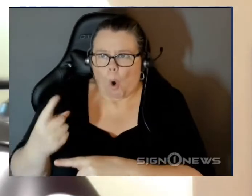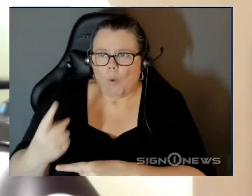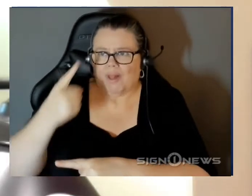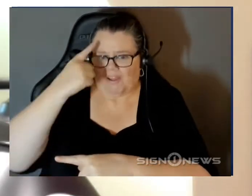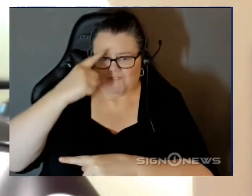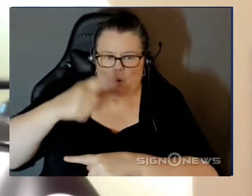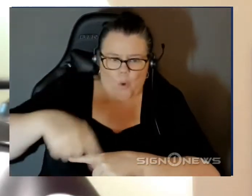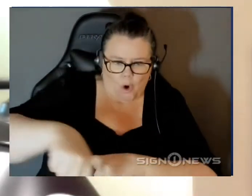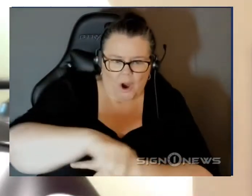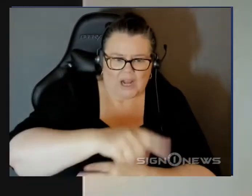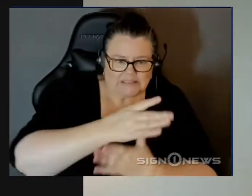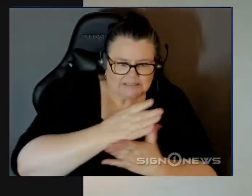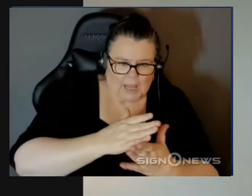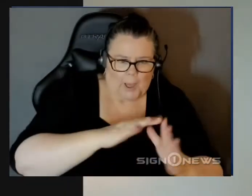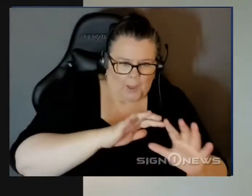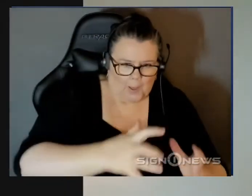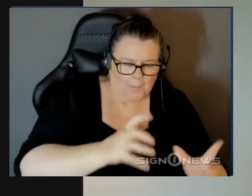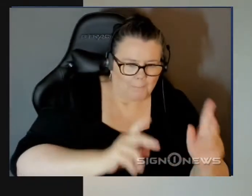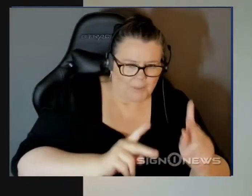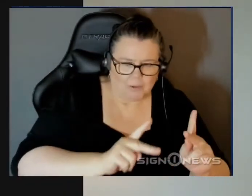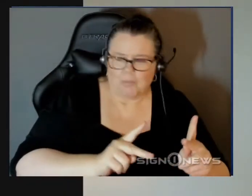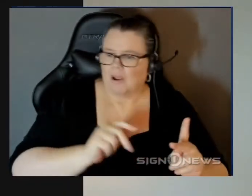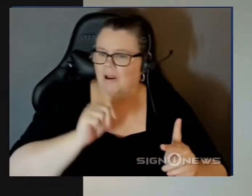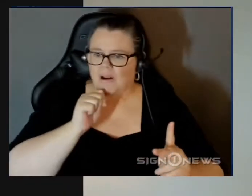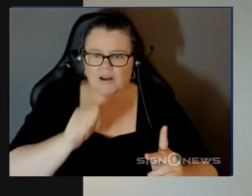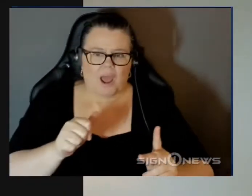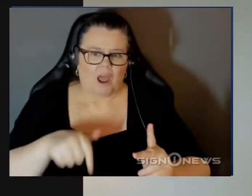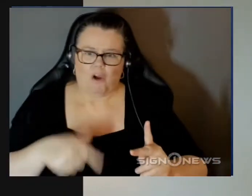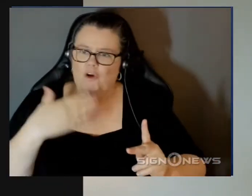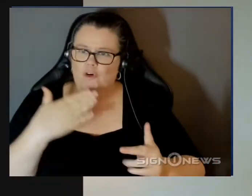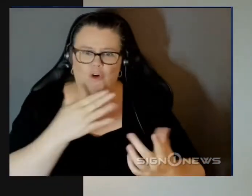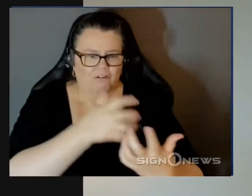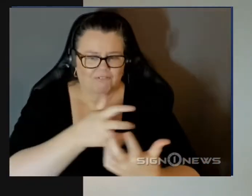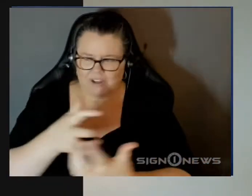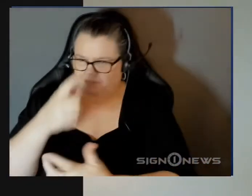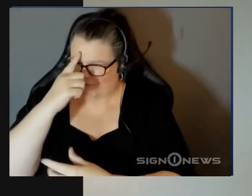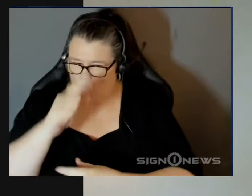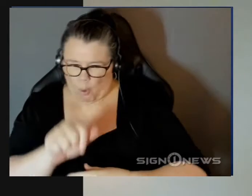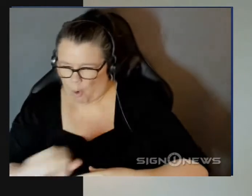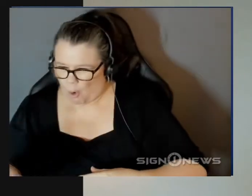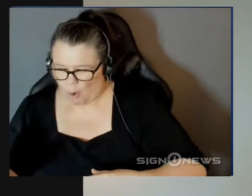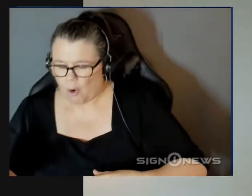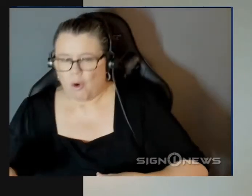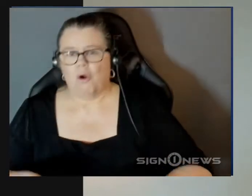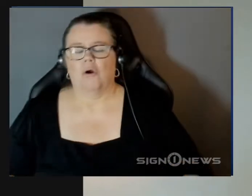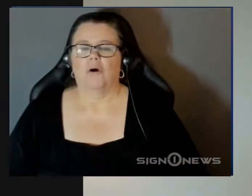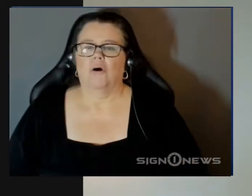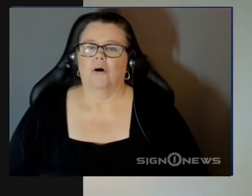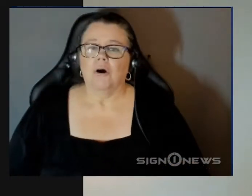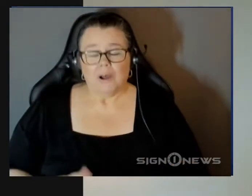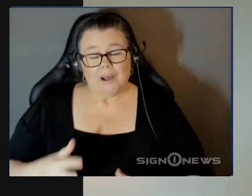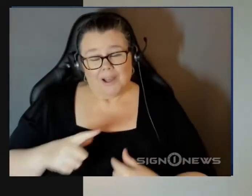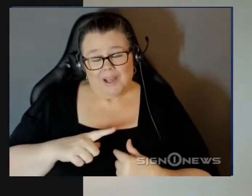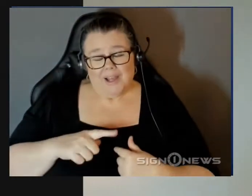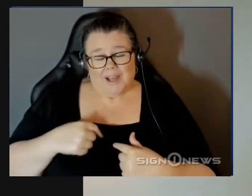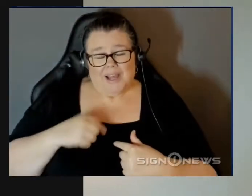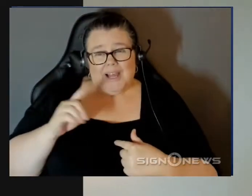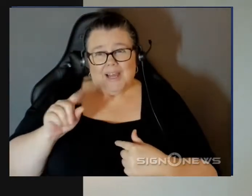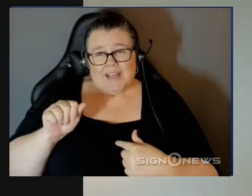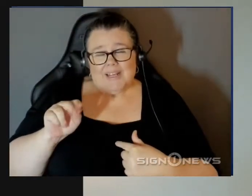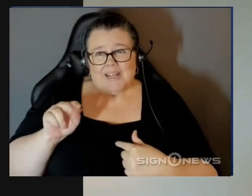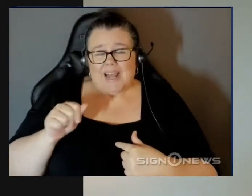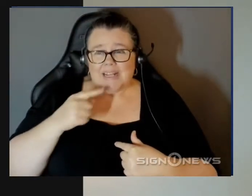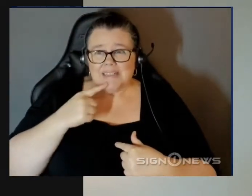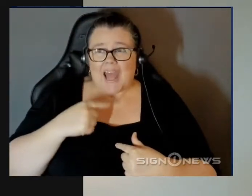AAC? So this is Dana, and I'll make it quick and say, practically, I think it happens, but I don't think that it should, right? I